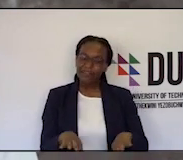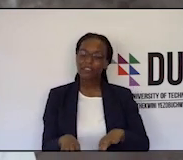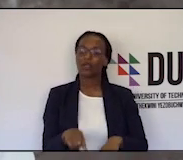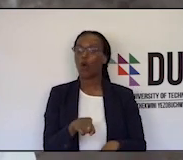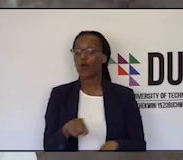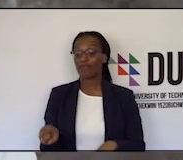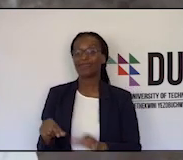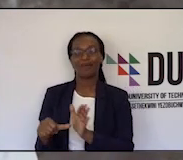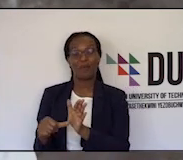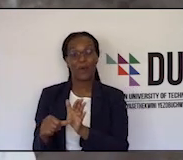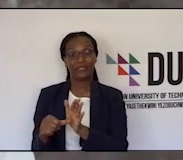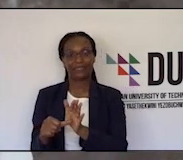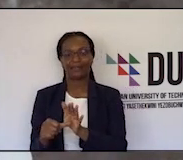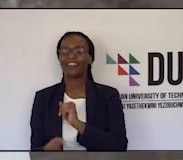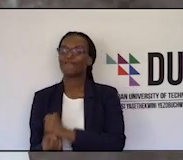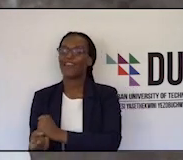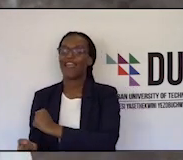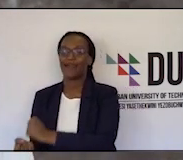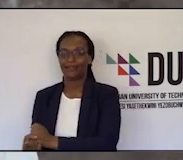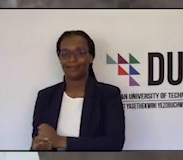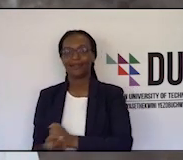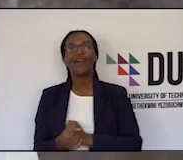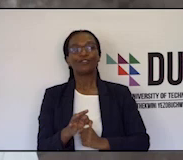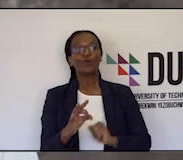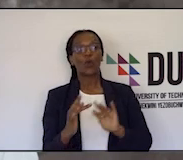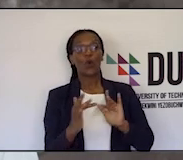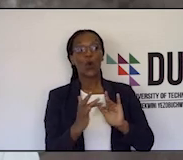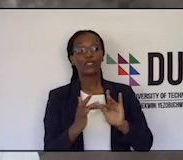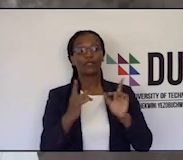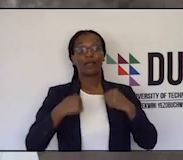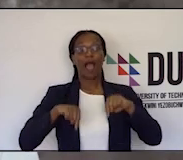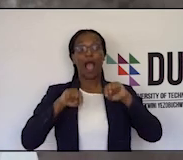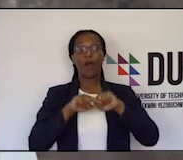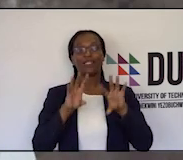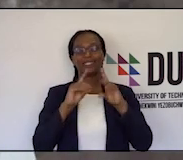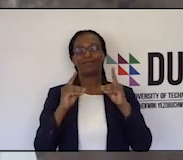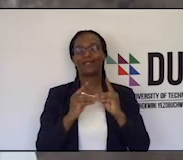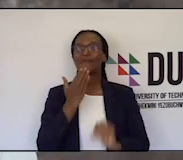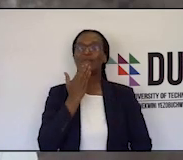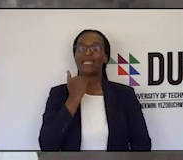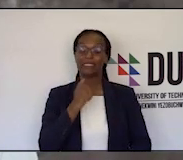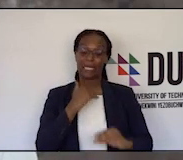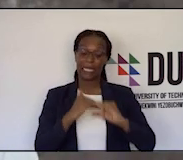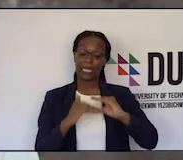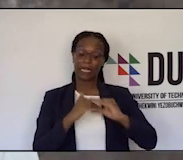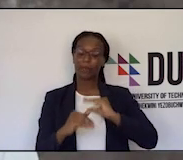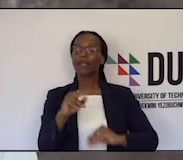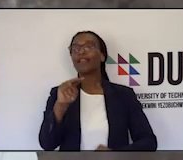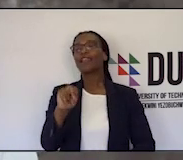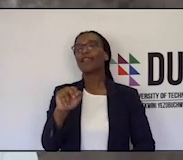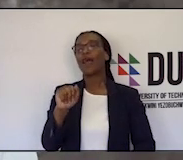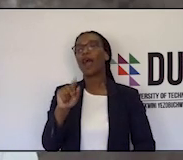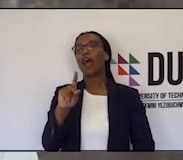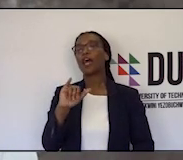this important unit. To contact our department, please email